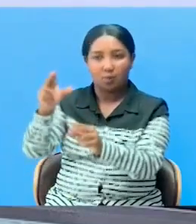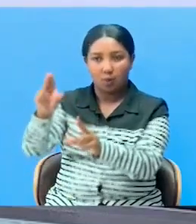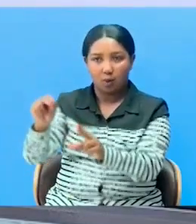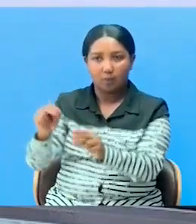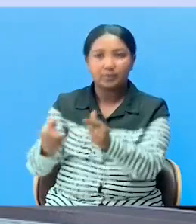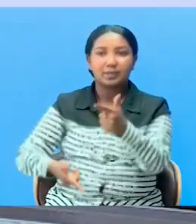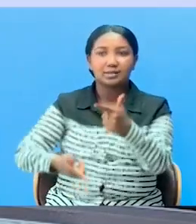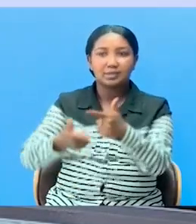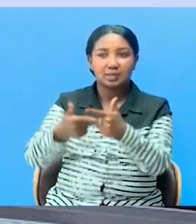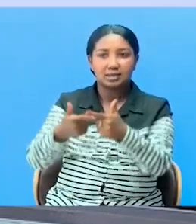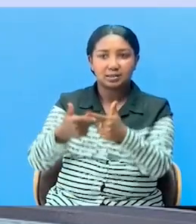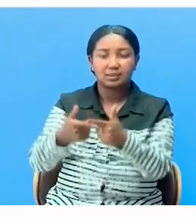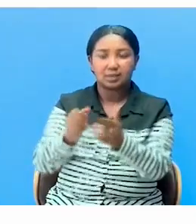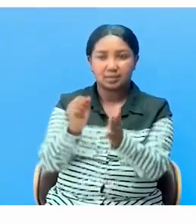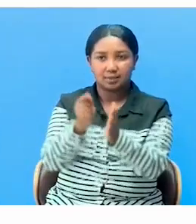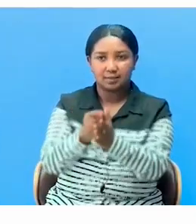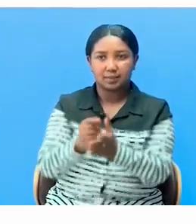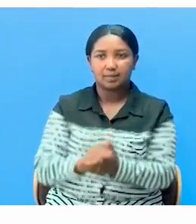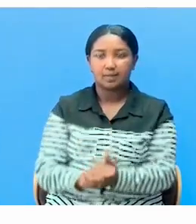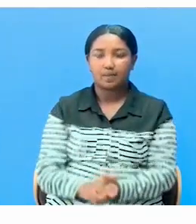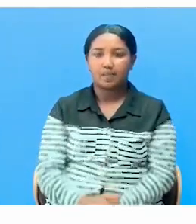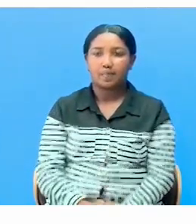The second example,